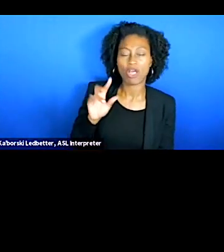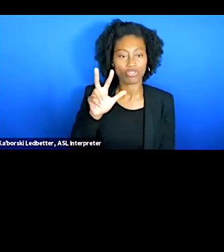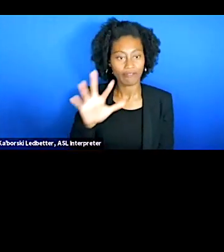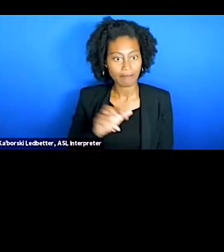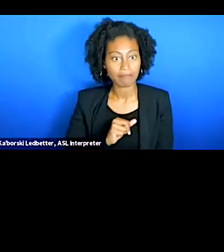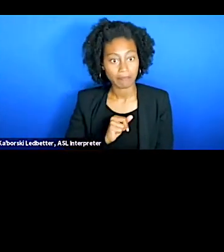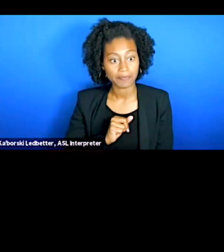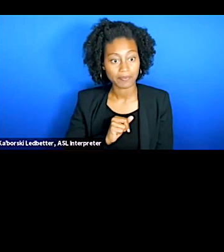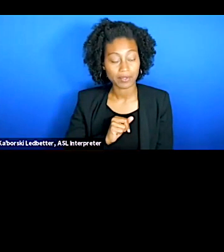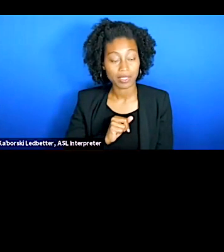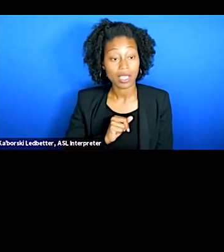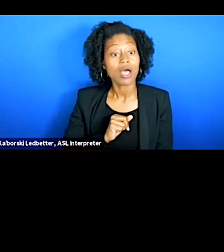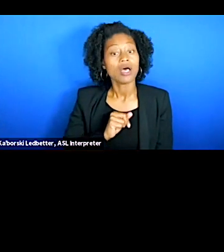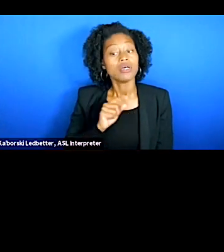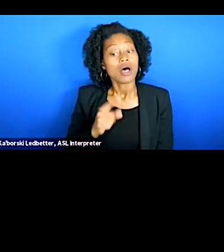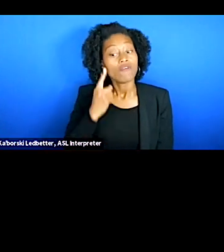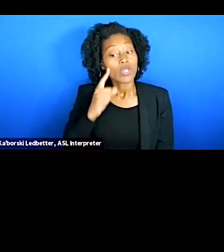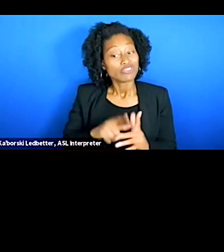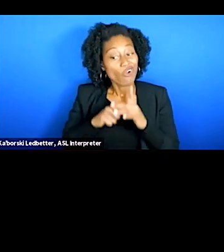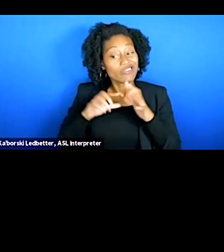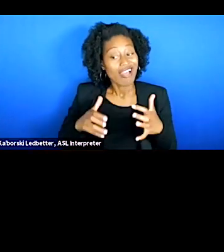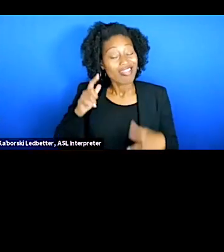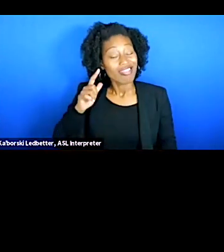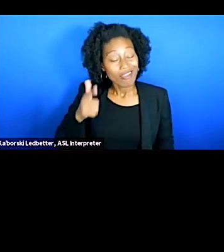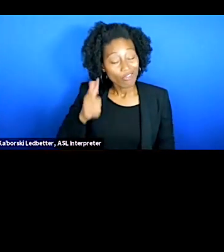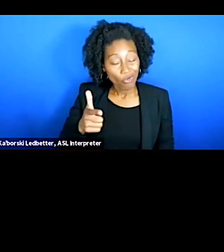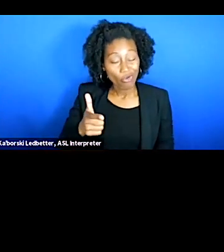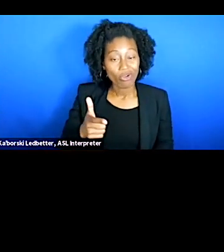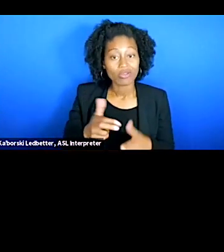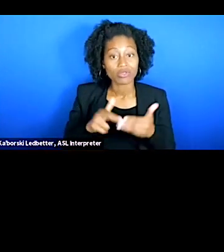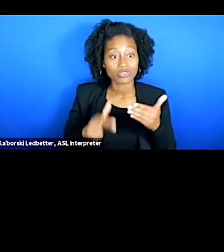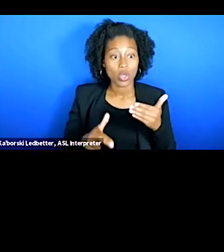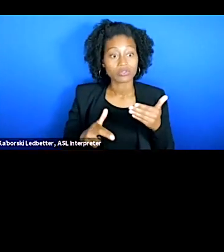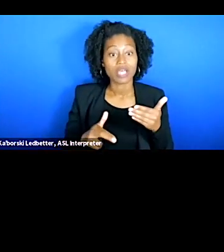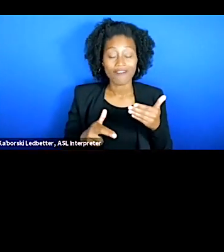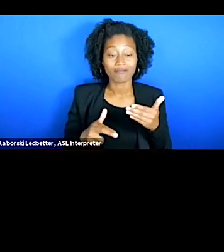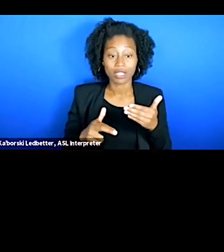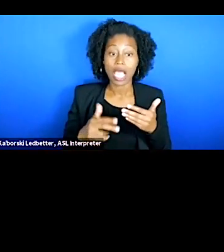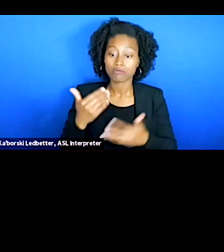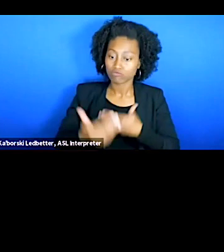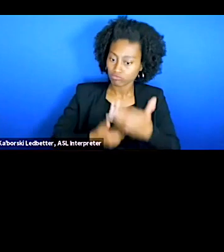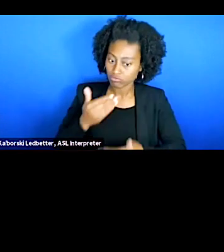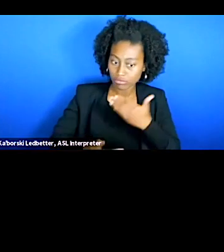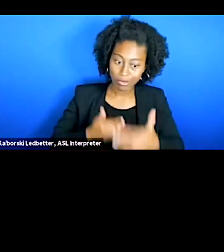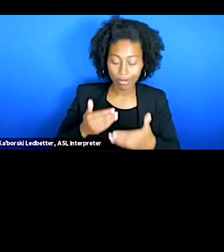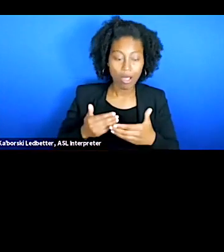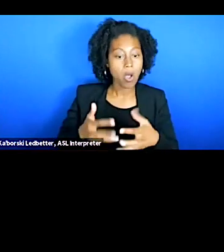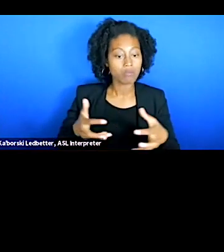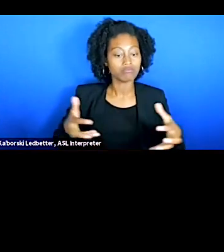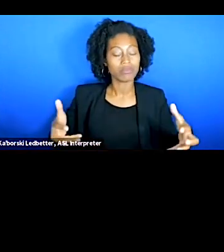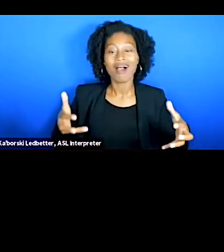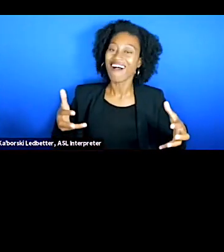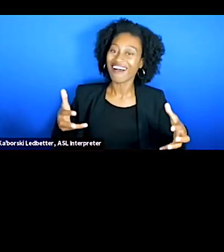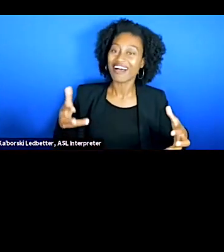35. To the start set, we later add the results of snowballing, which is a